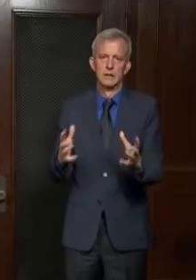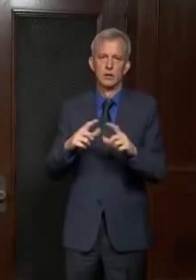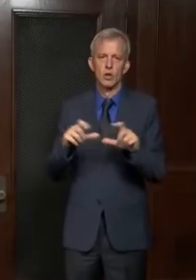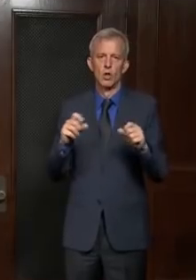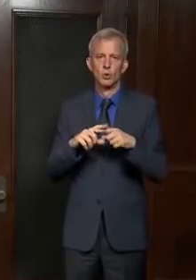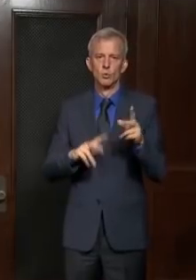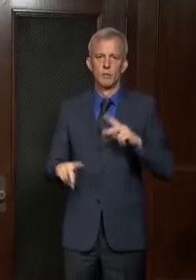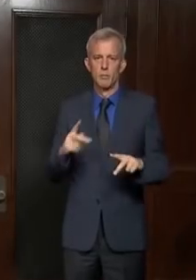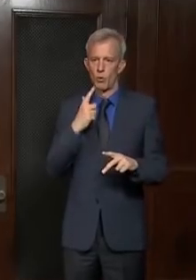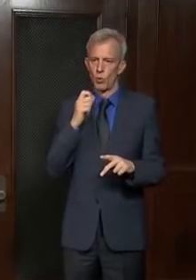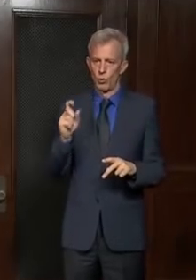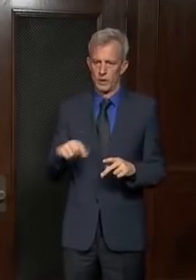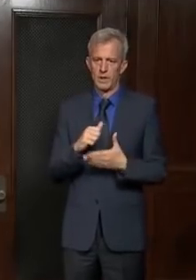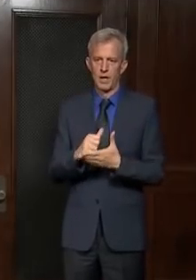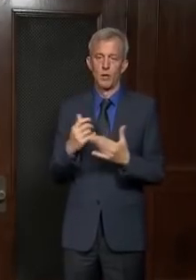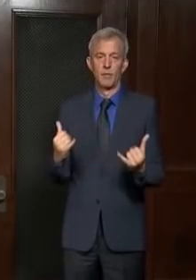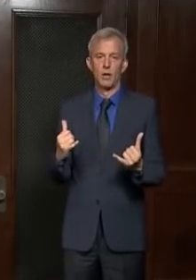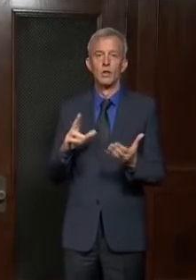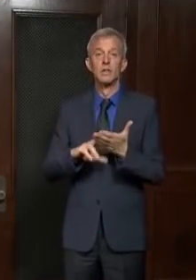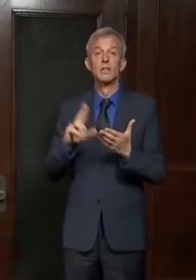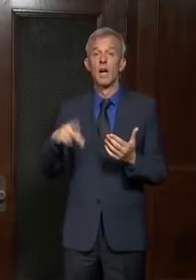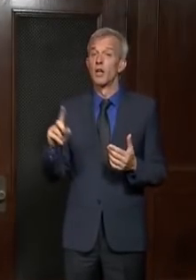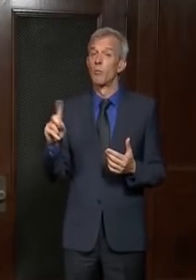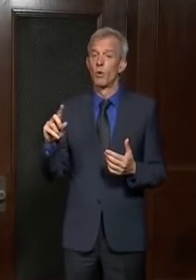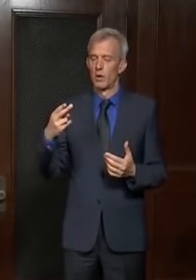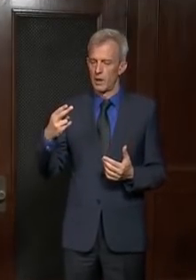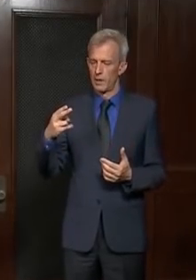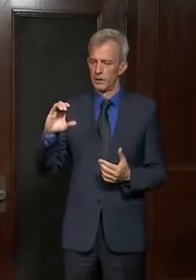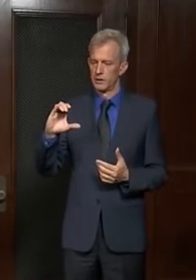now. But you can sign up at